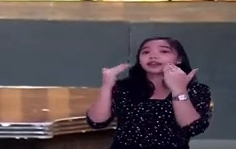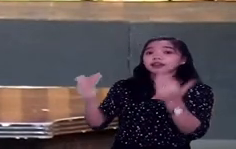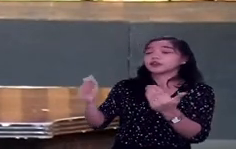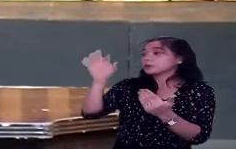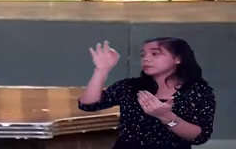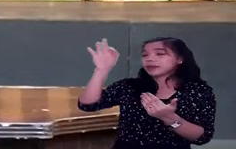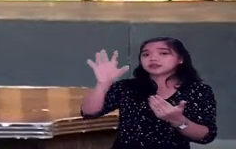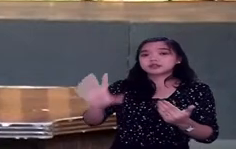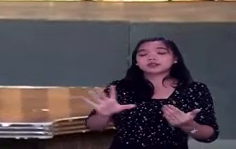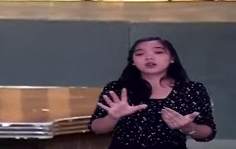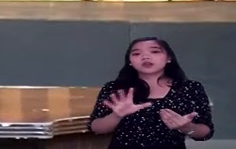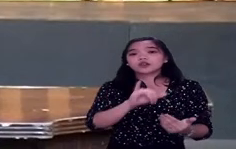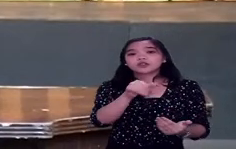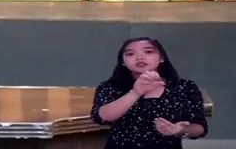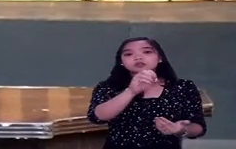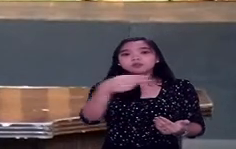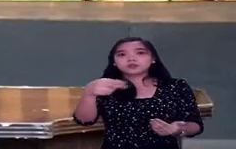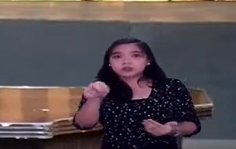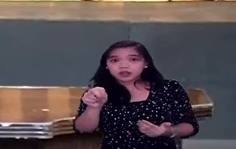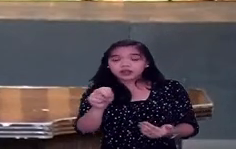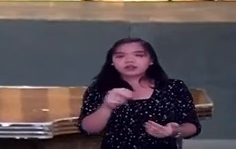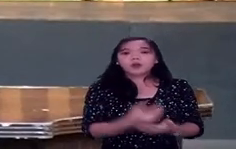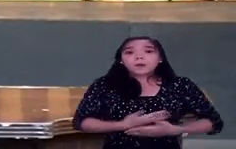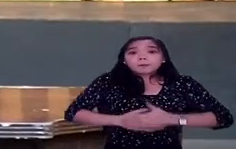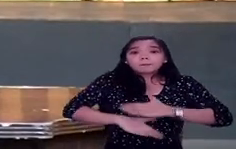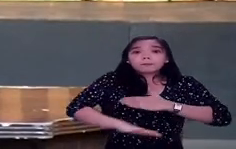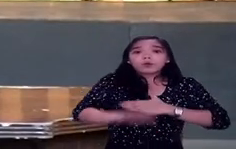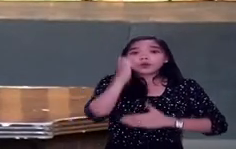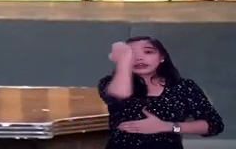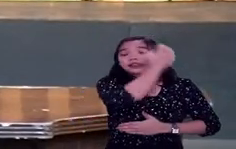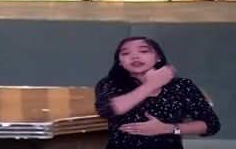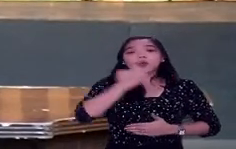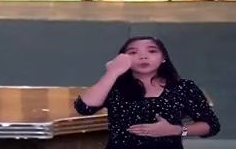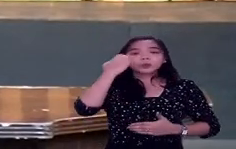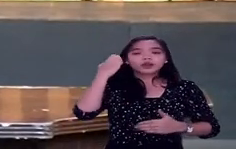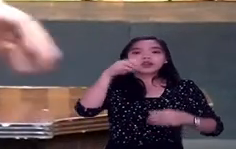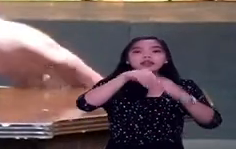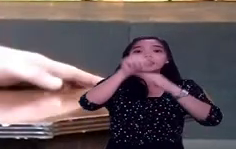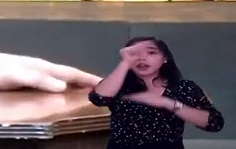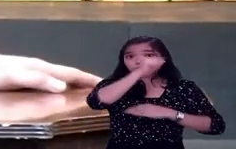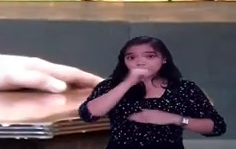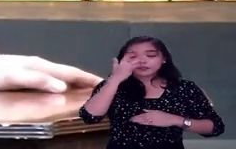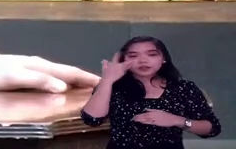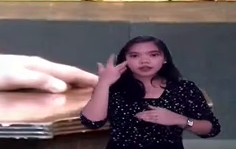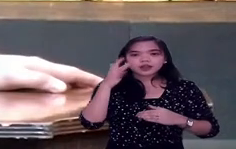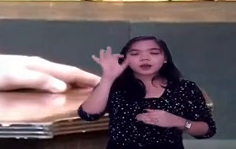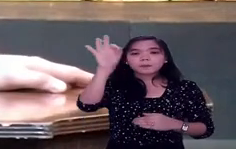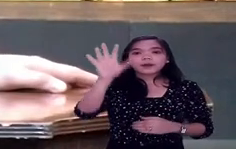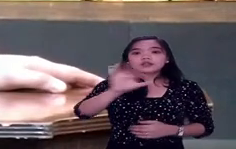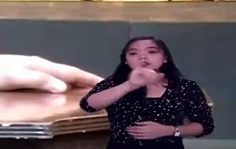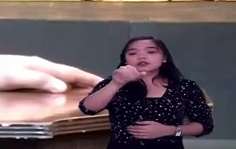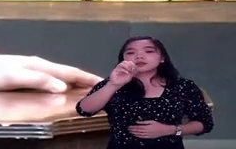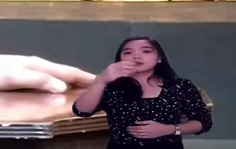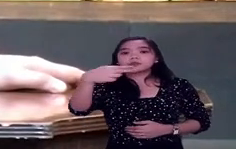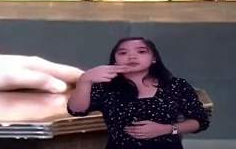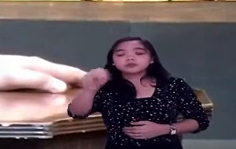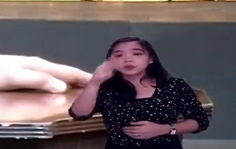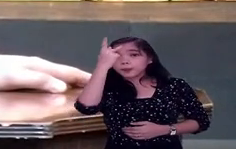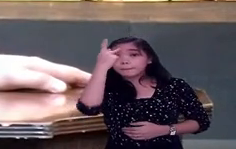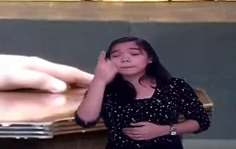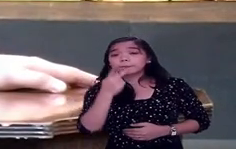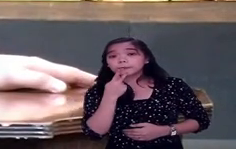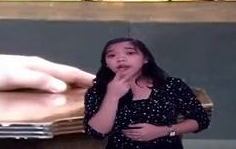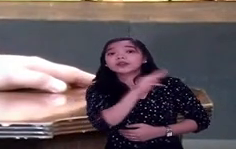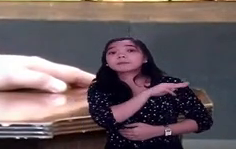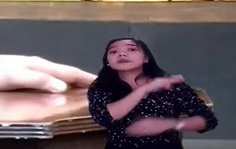Conerup. He was born in Ethiopia. So if you talk about missions, he was born in the mission field. And his parents, Richard